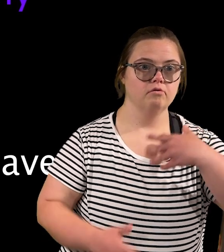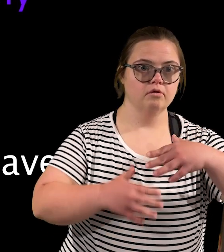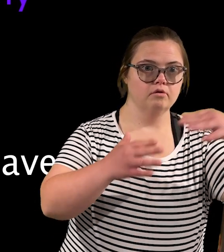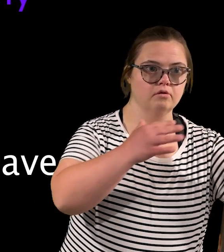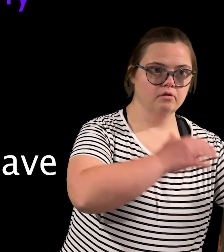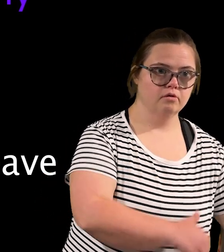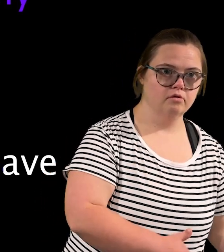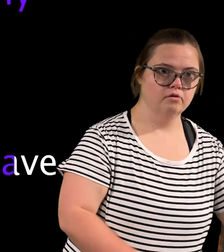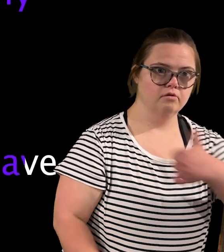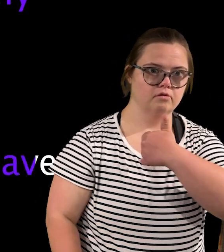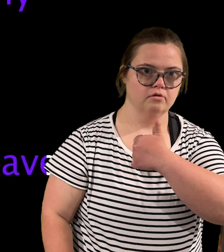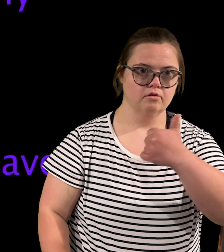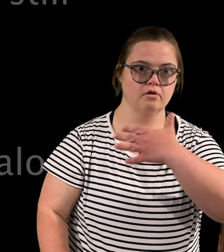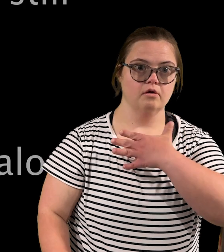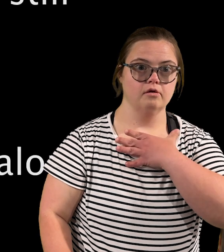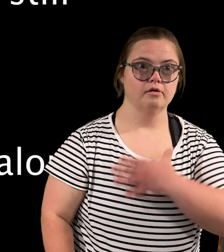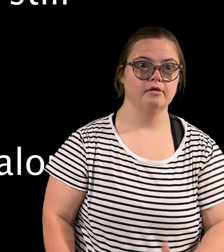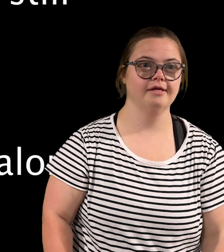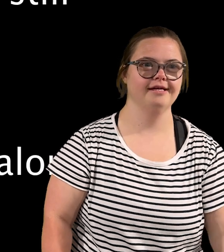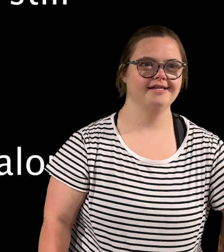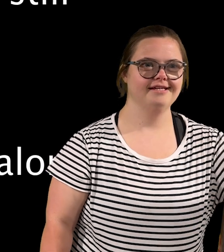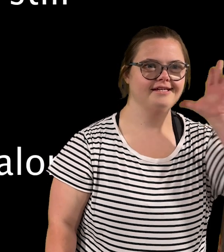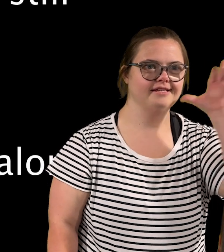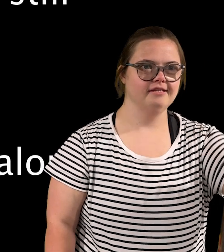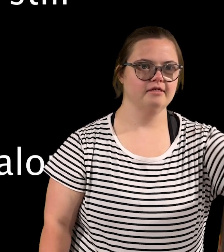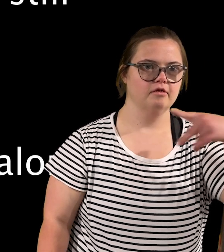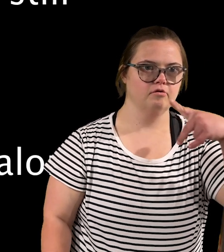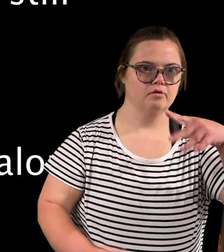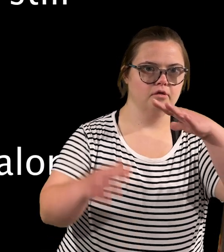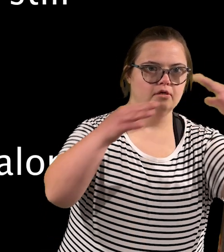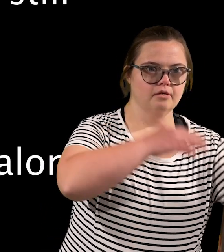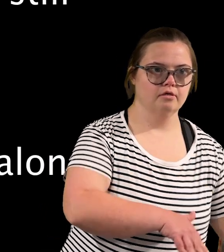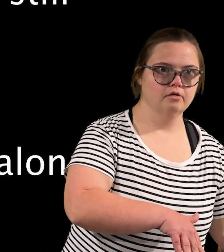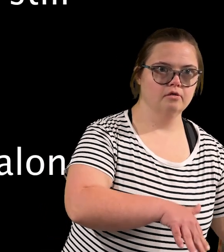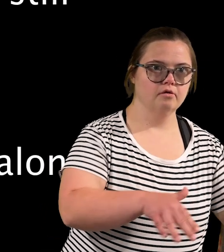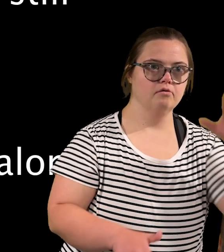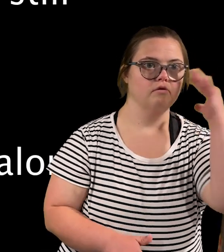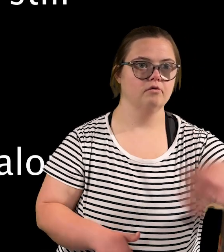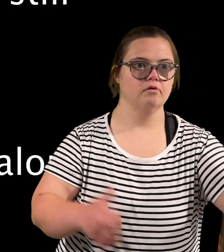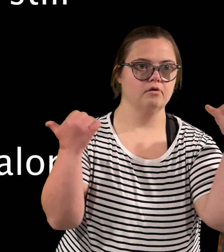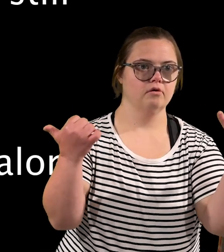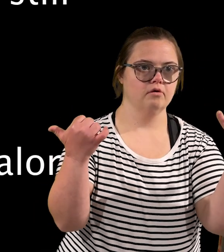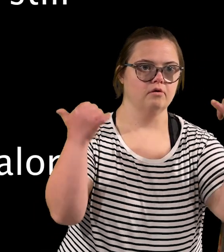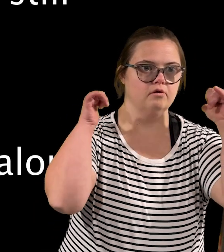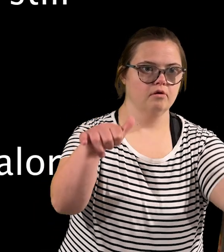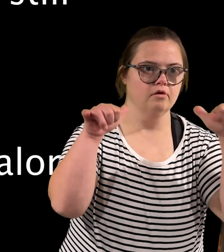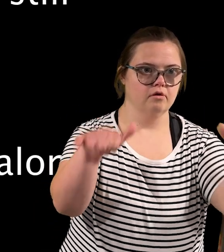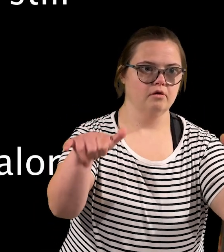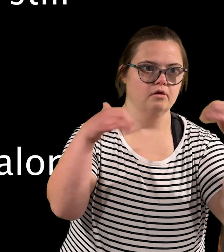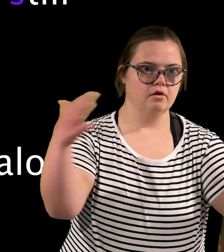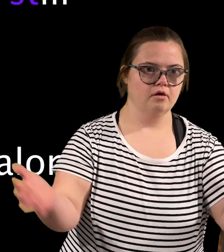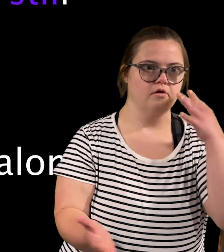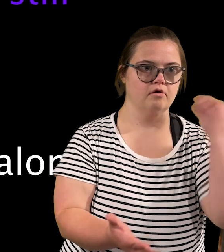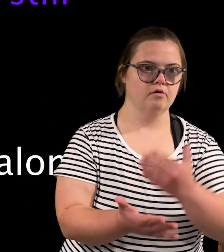were to leave, I wish that you would just leave, 'cause